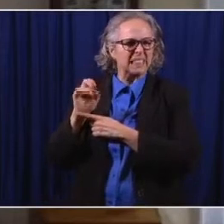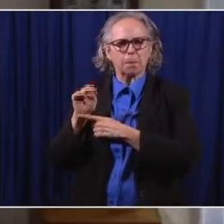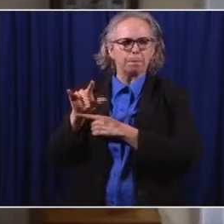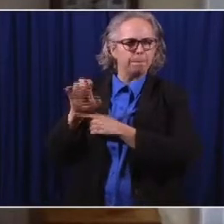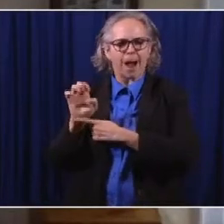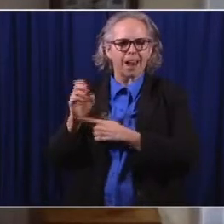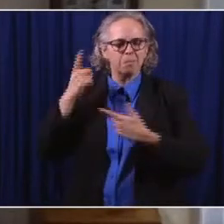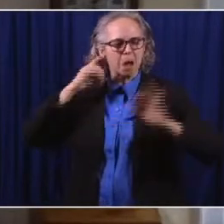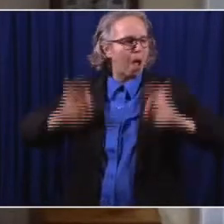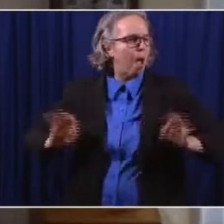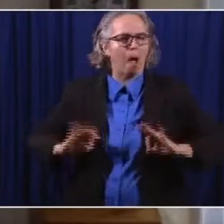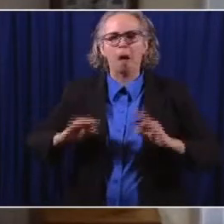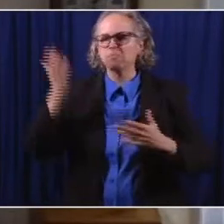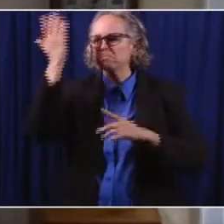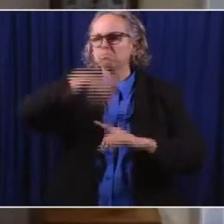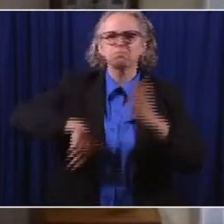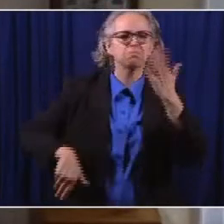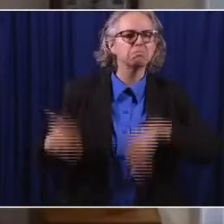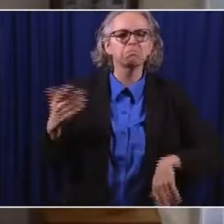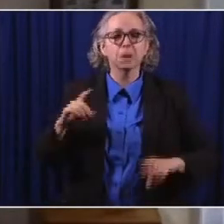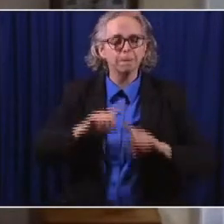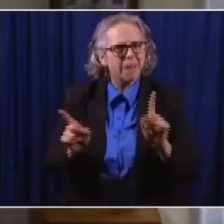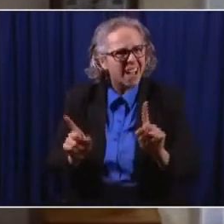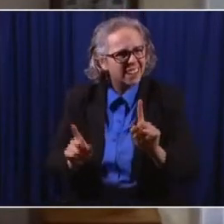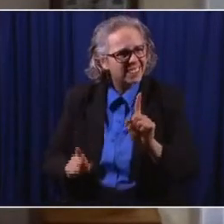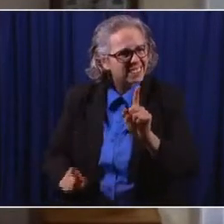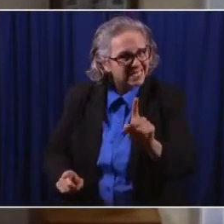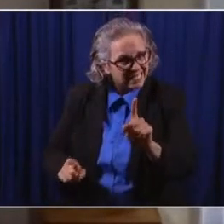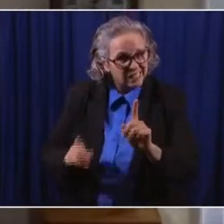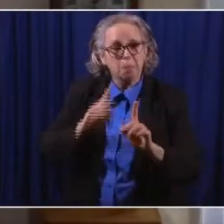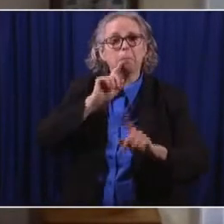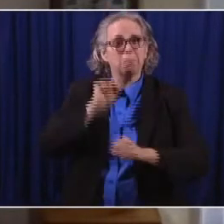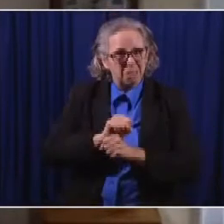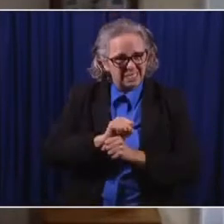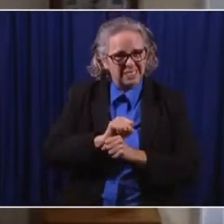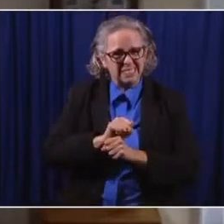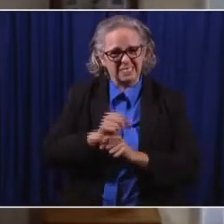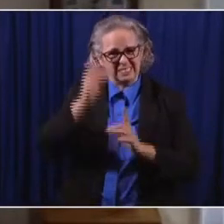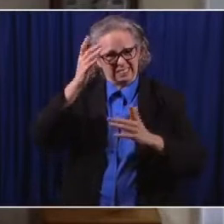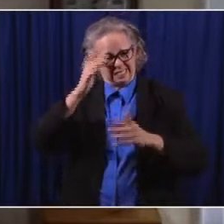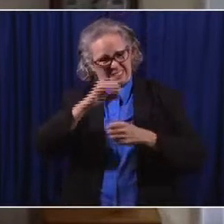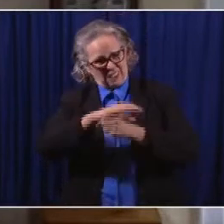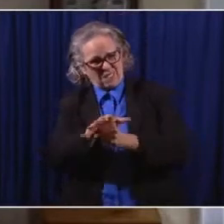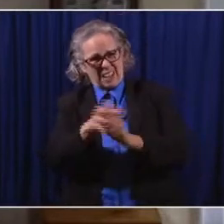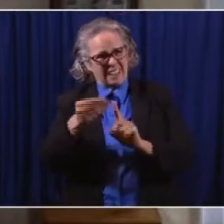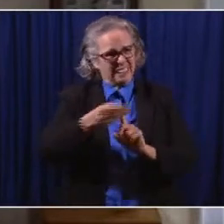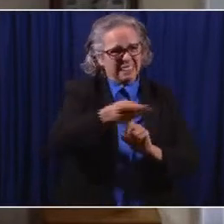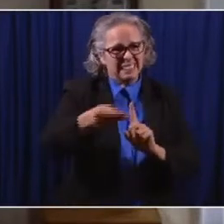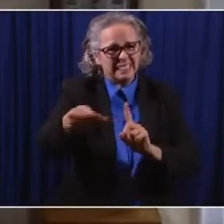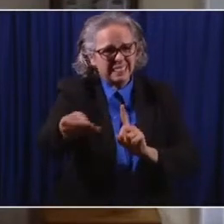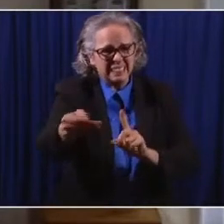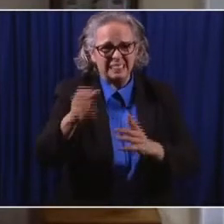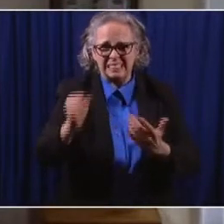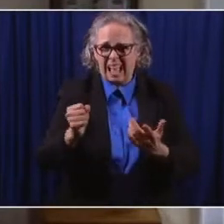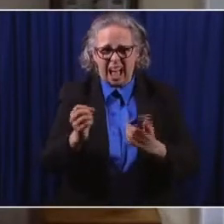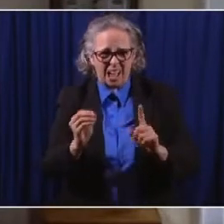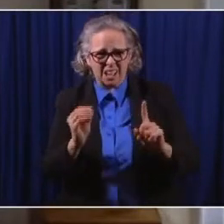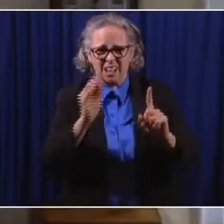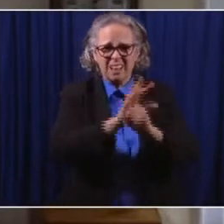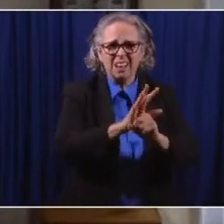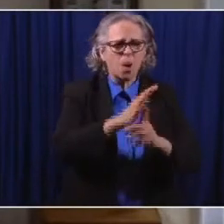that really is the danger that's passed on to someone who is older, or someone who has a medical